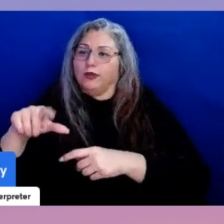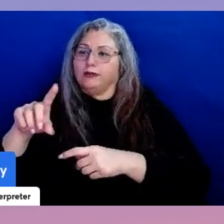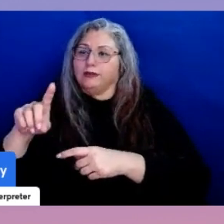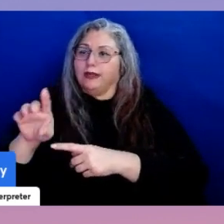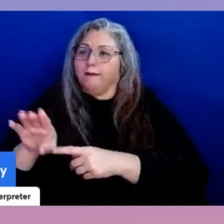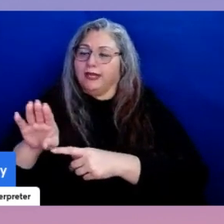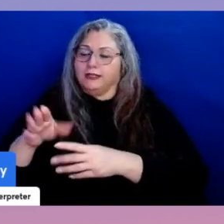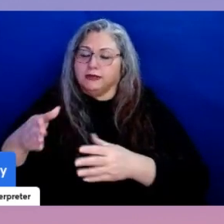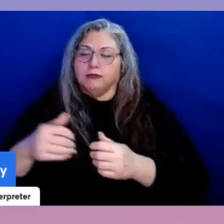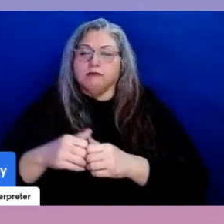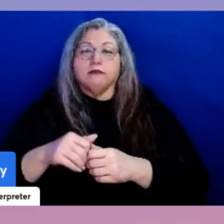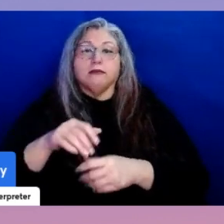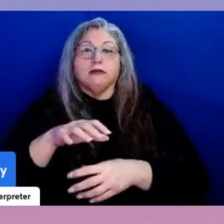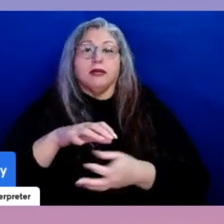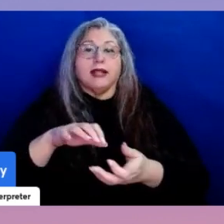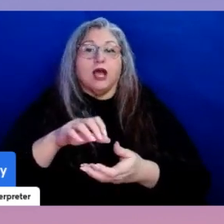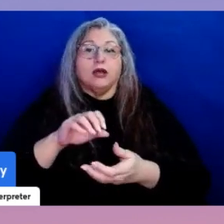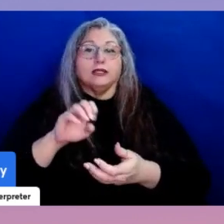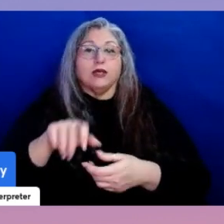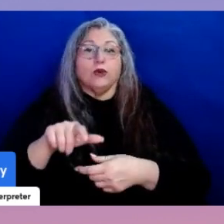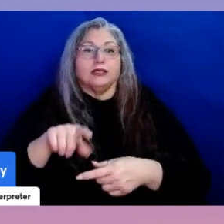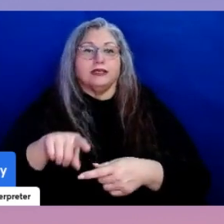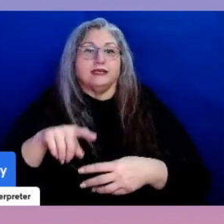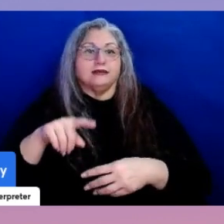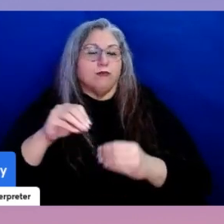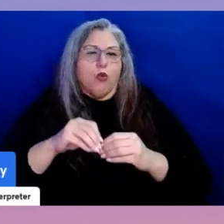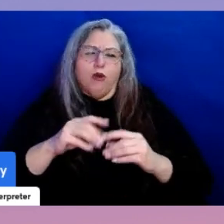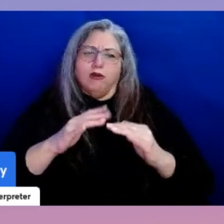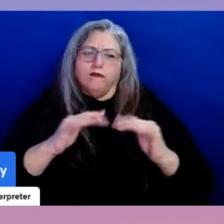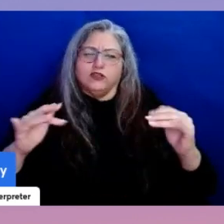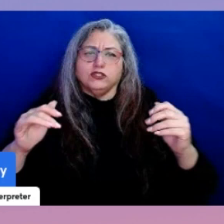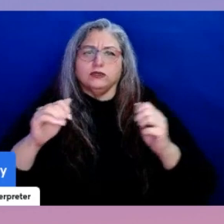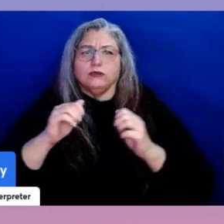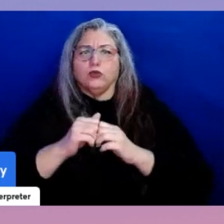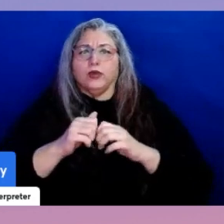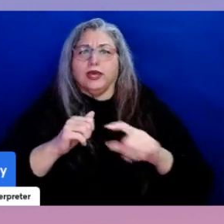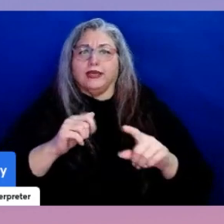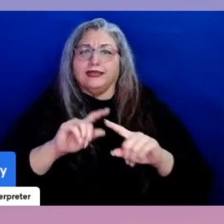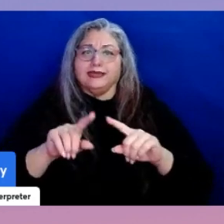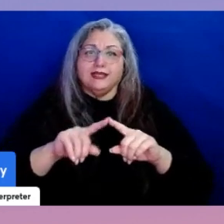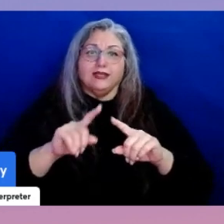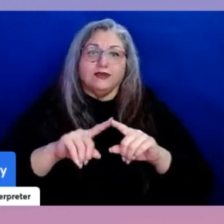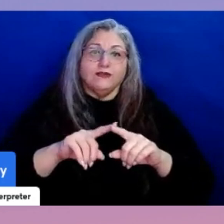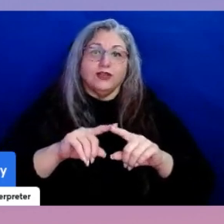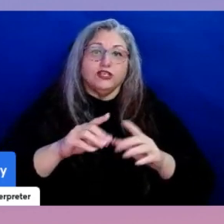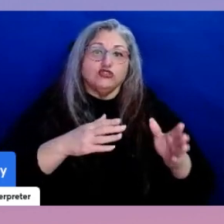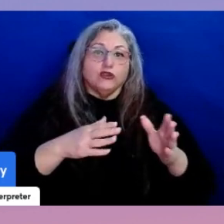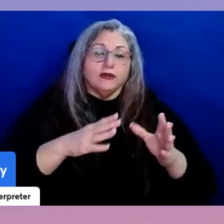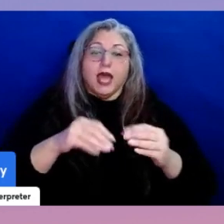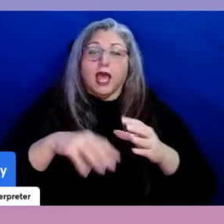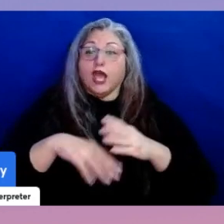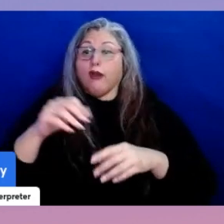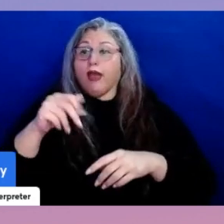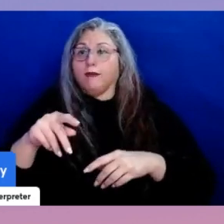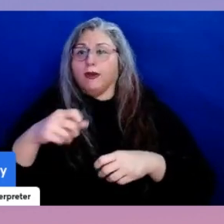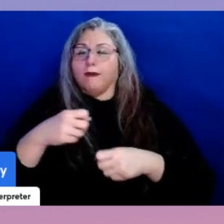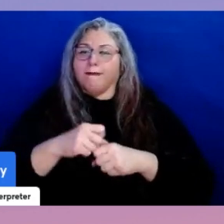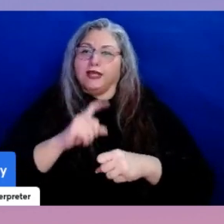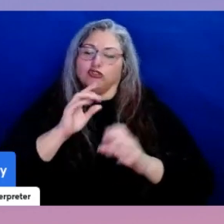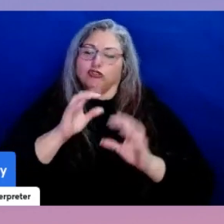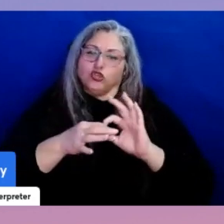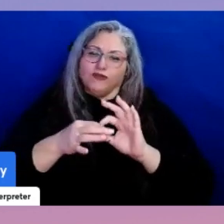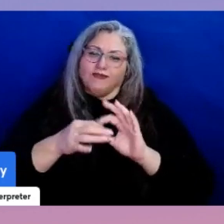SQL's versatility in integrating with various GCP services and external applications ensure a unified and efficient